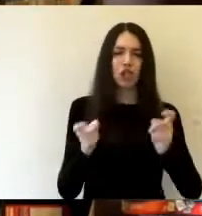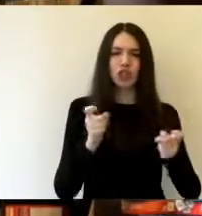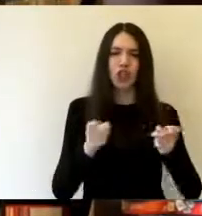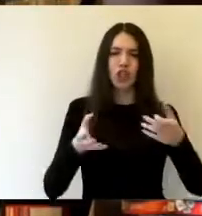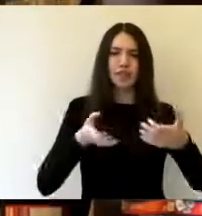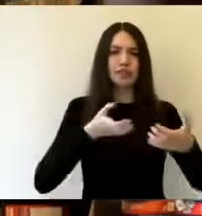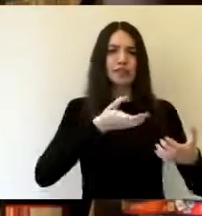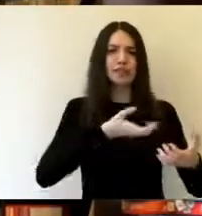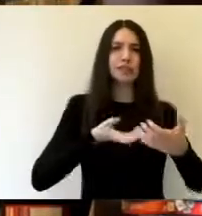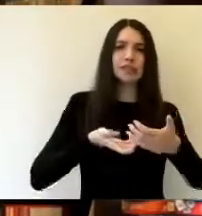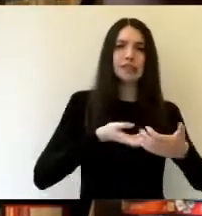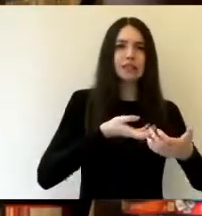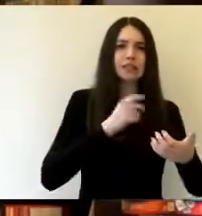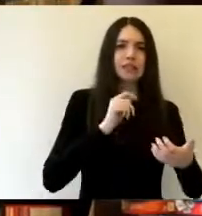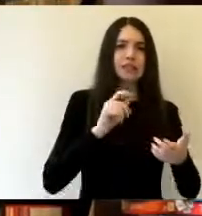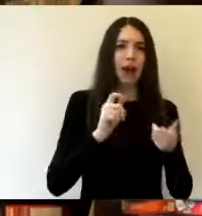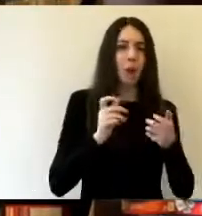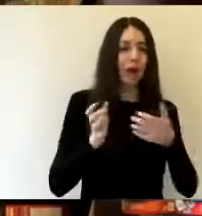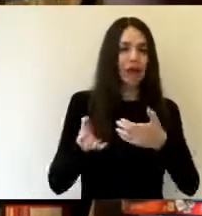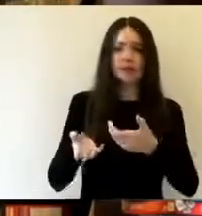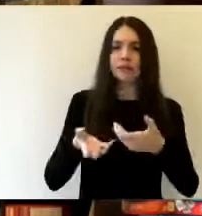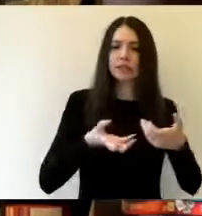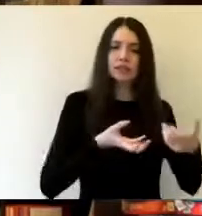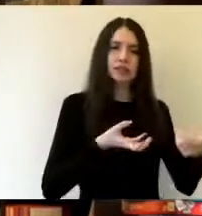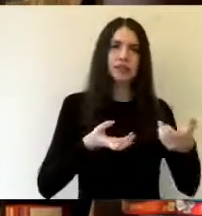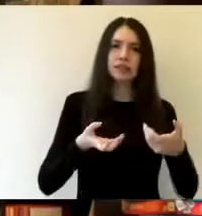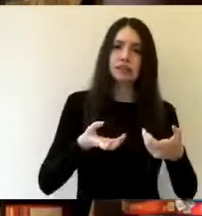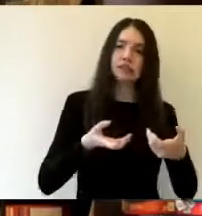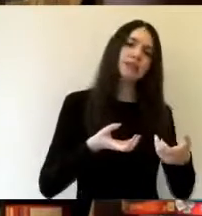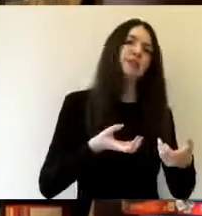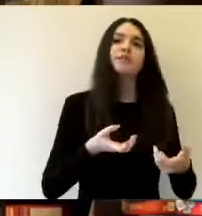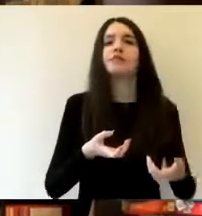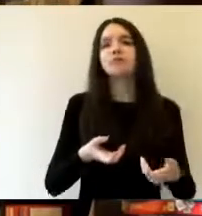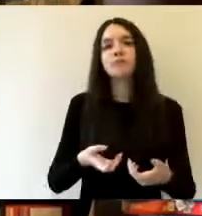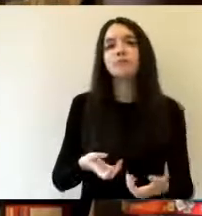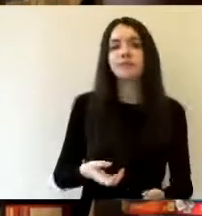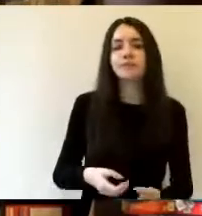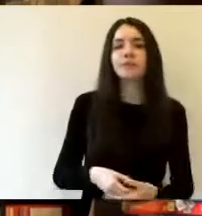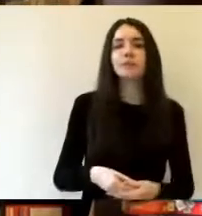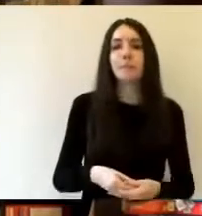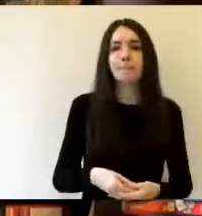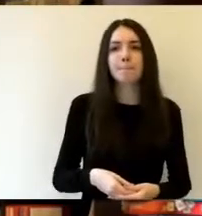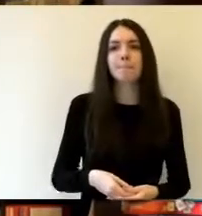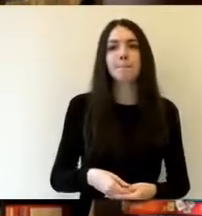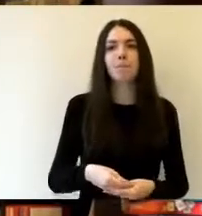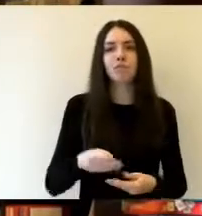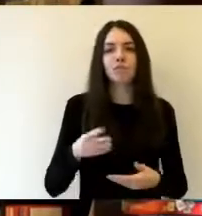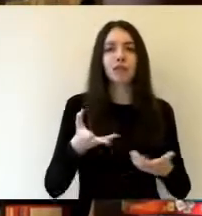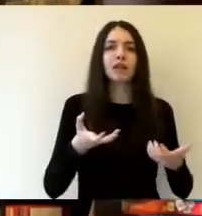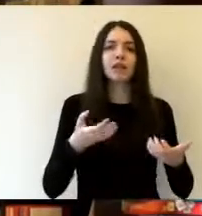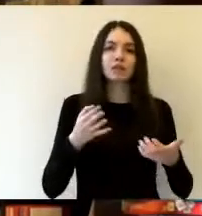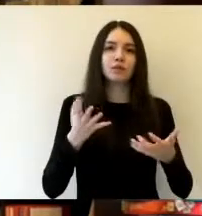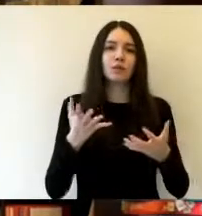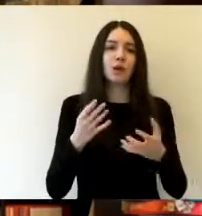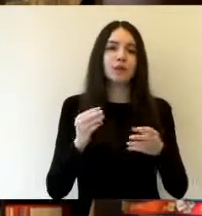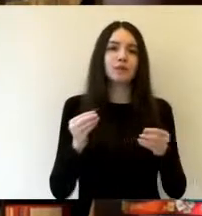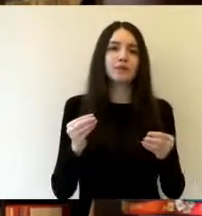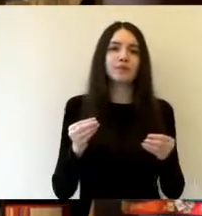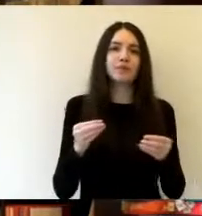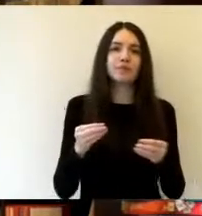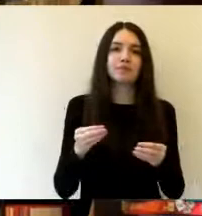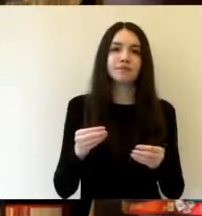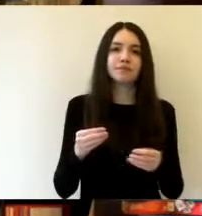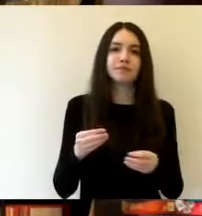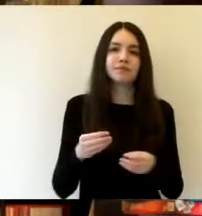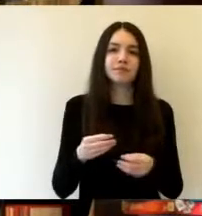I'm moving or turning as I work my way around a piece in a way that is going to be, you know, think of